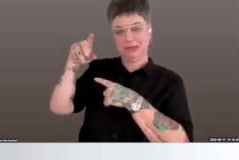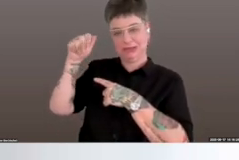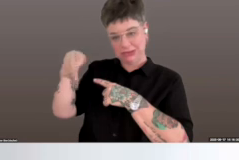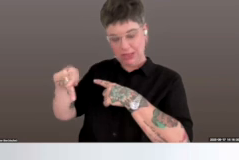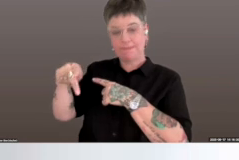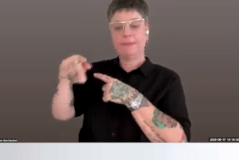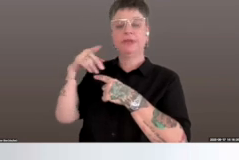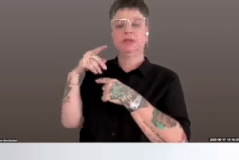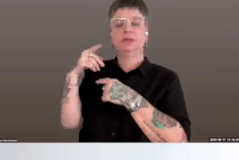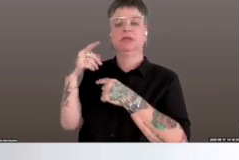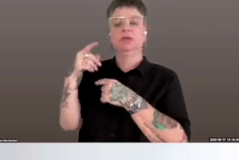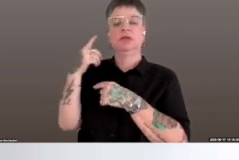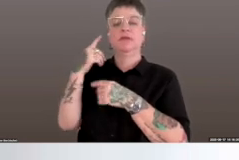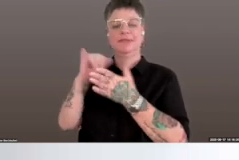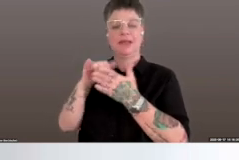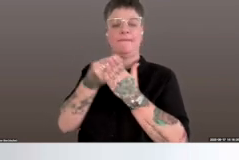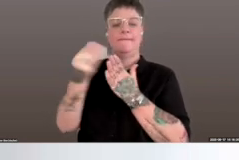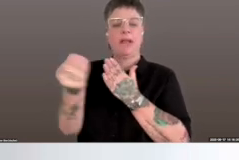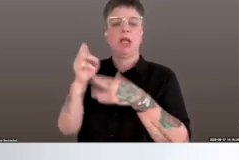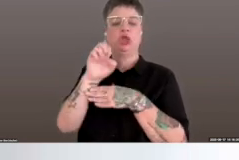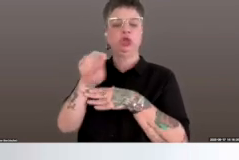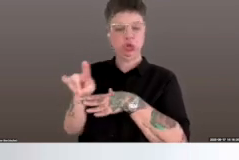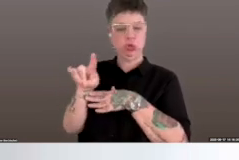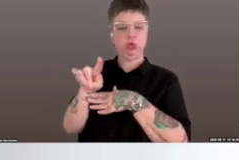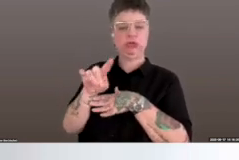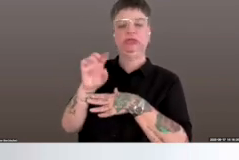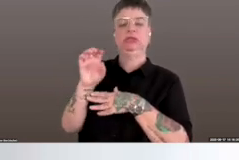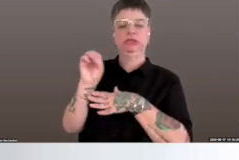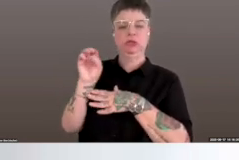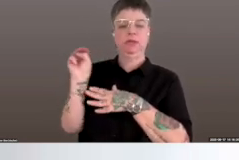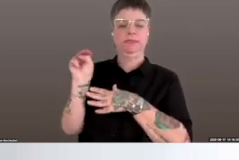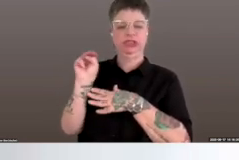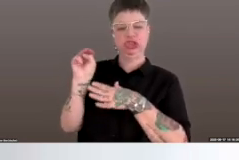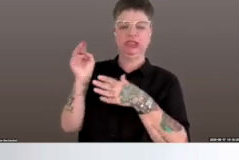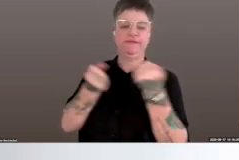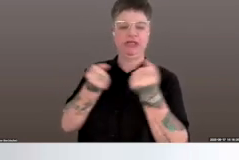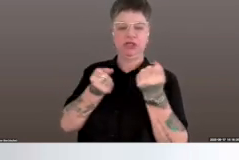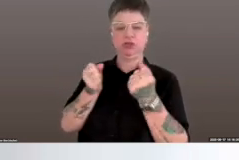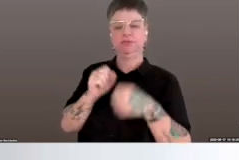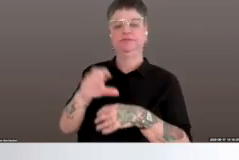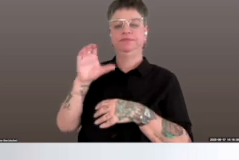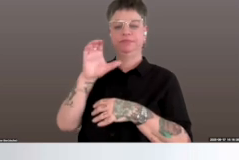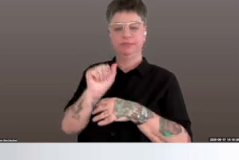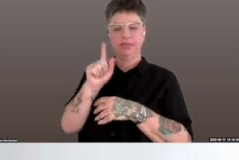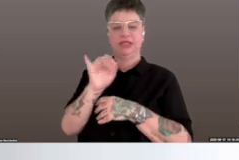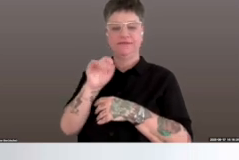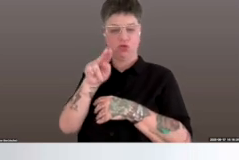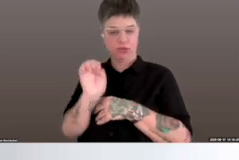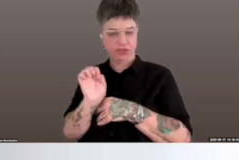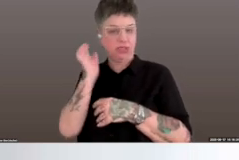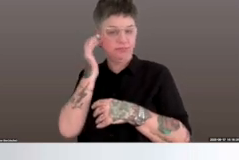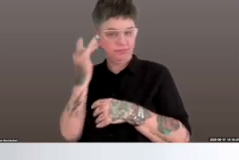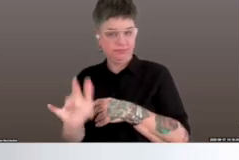the risk of buying a used zero-emission vehicle. Cal ITP, or the California Integrated Travel Project, helps support